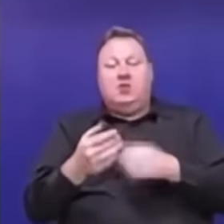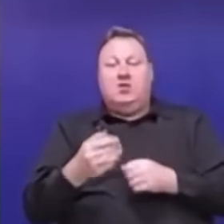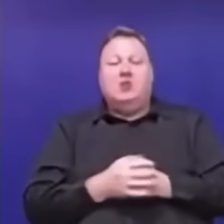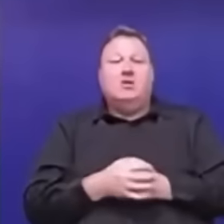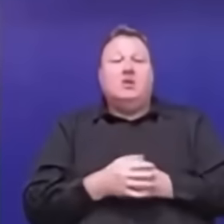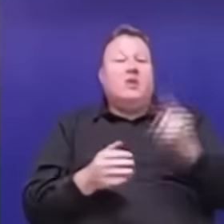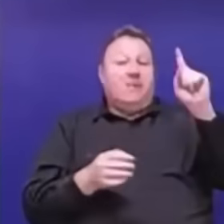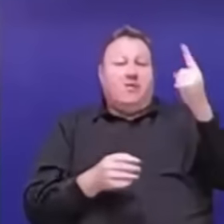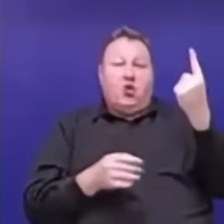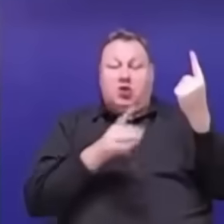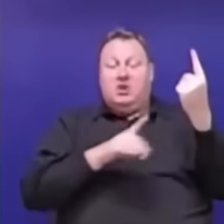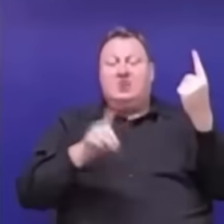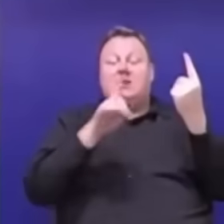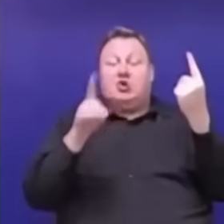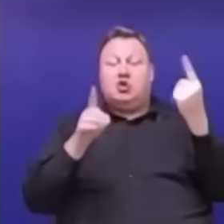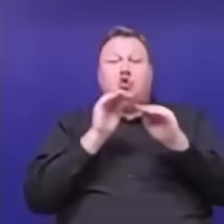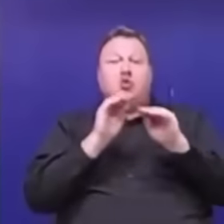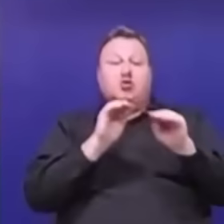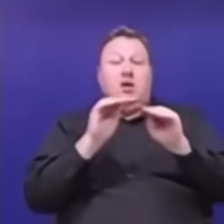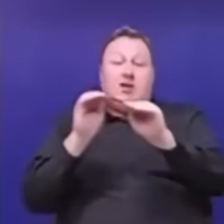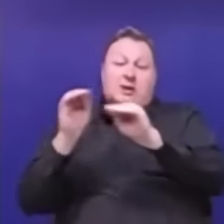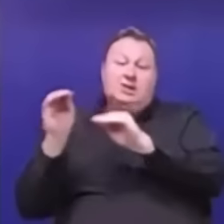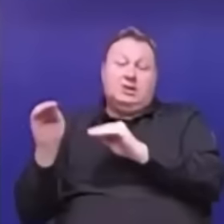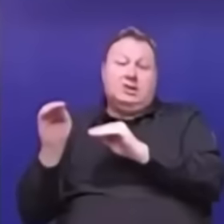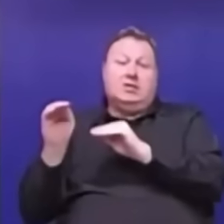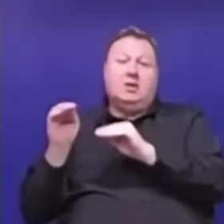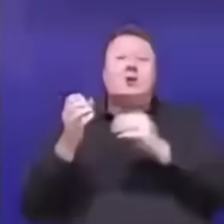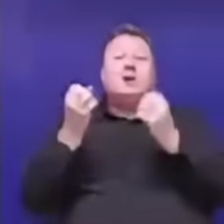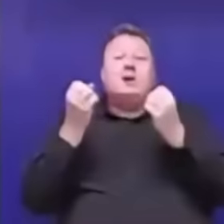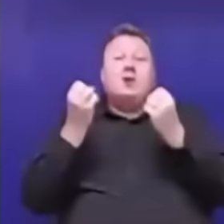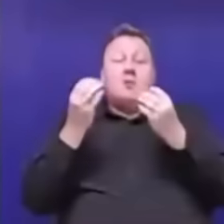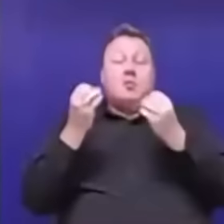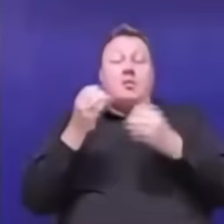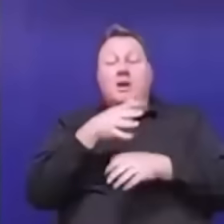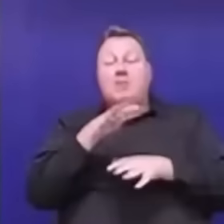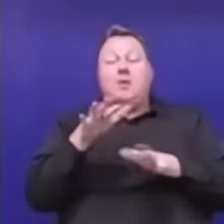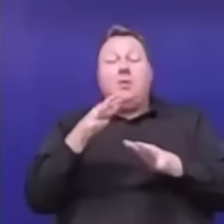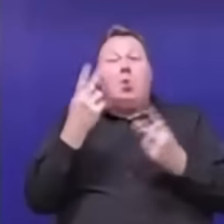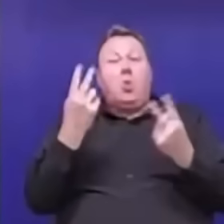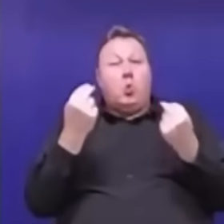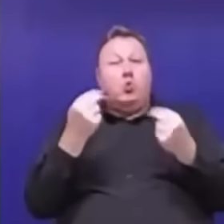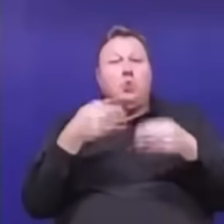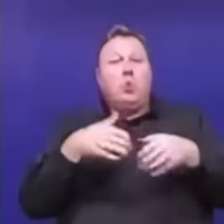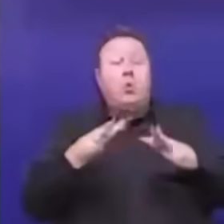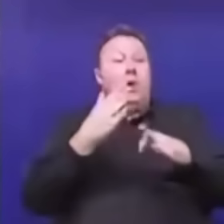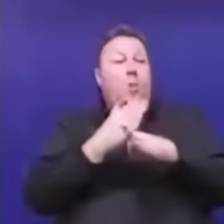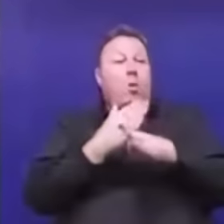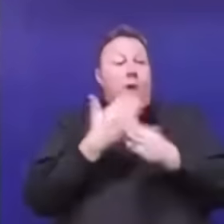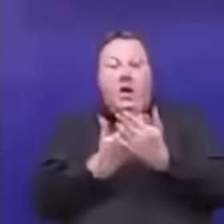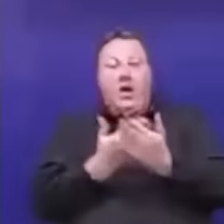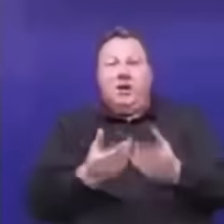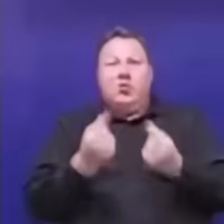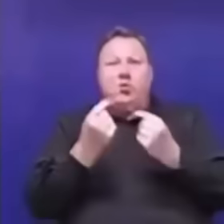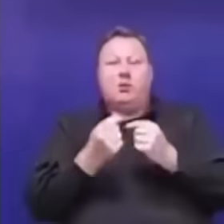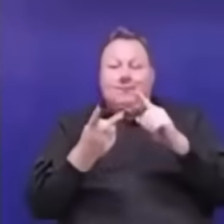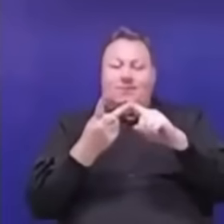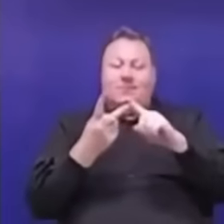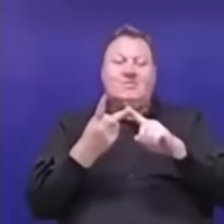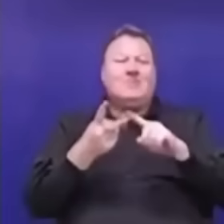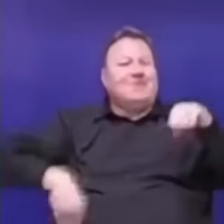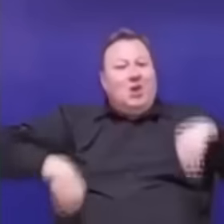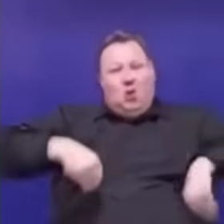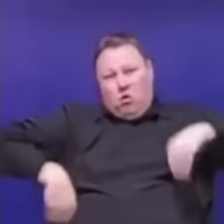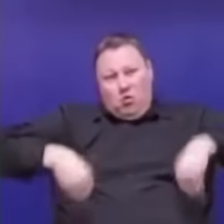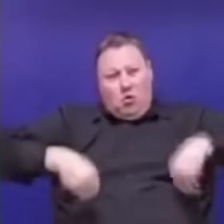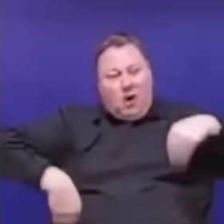training component that is equipping thousands of our officials for the future world of work. At the same time, our crackdown on corruption is gathering